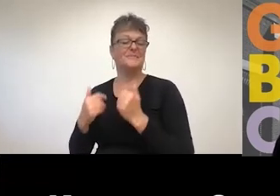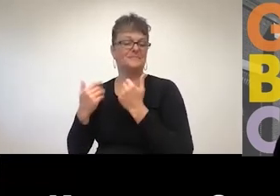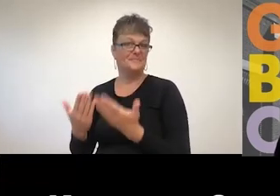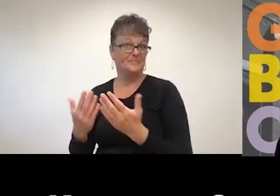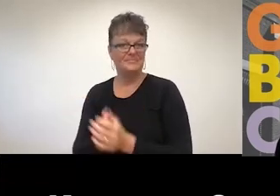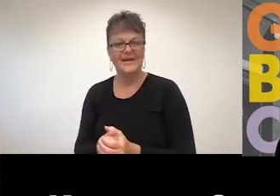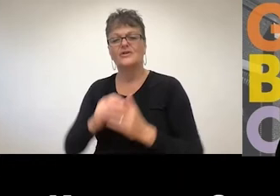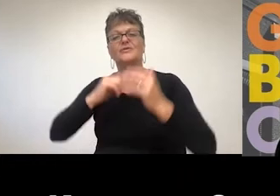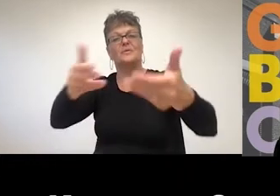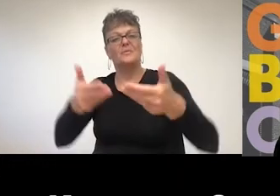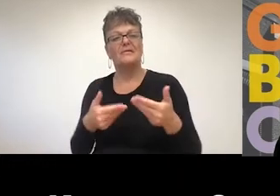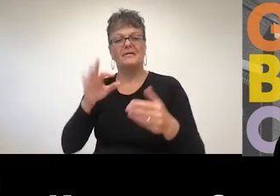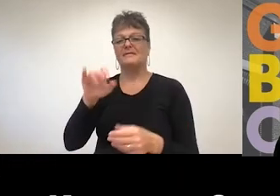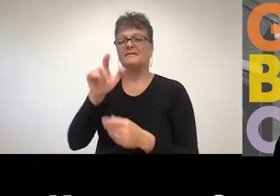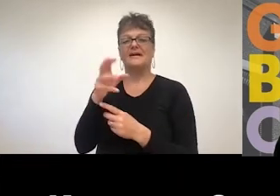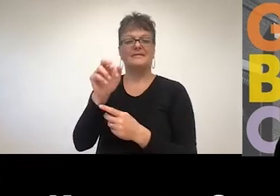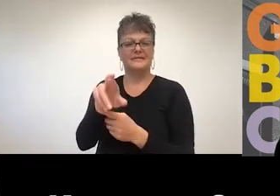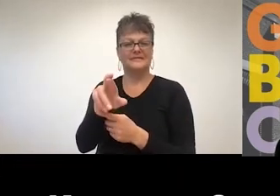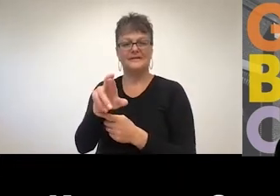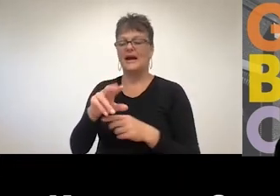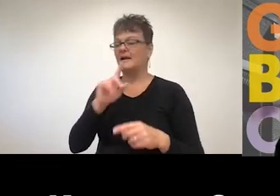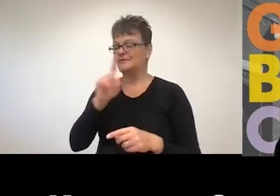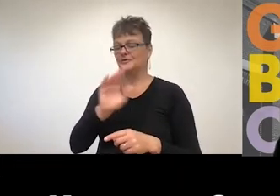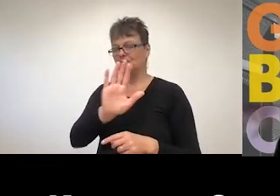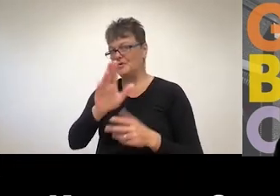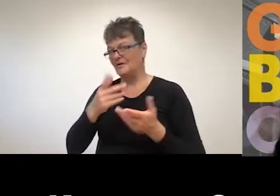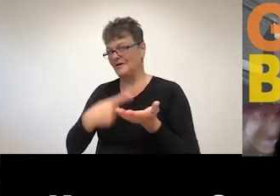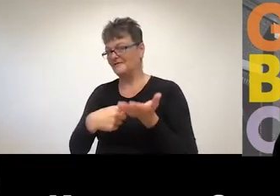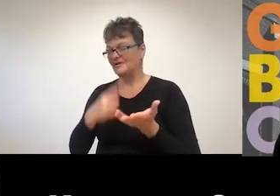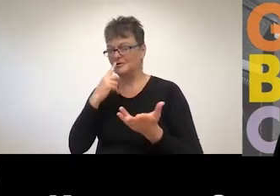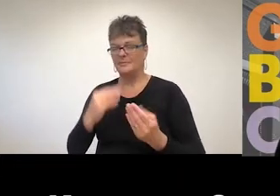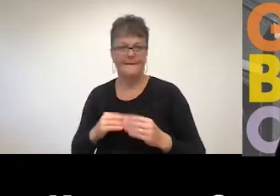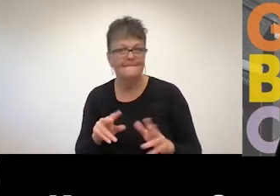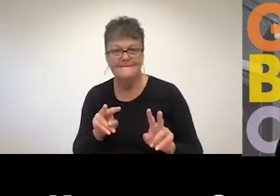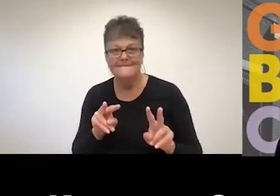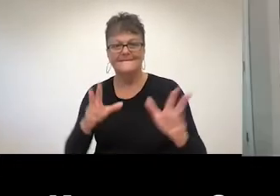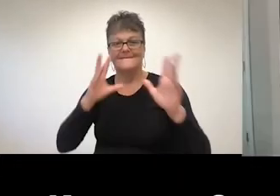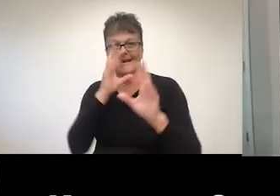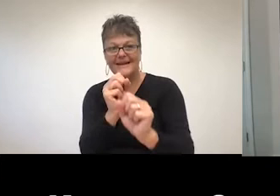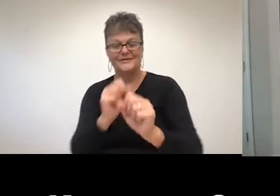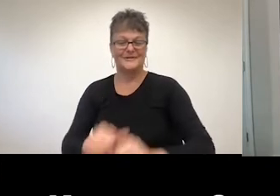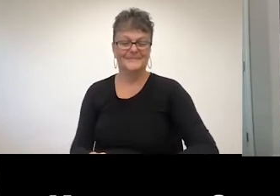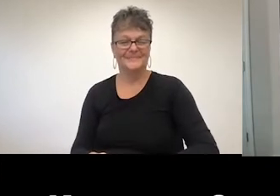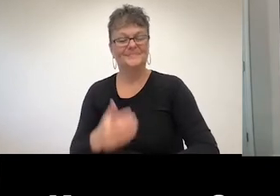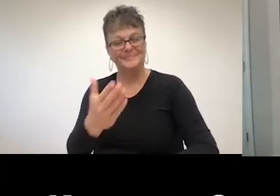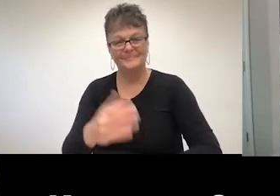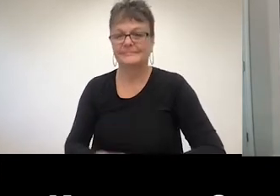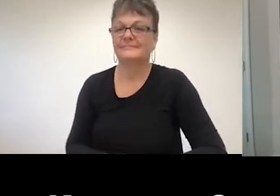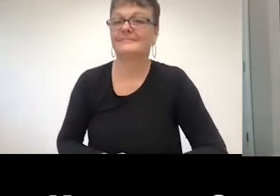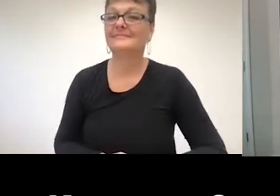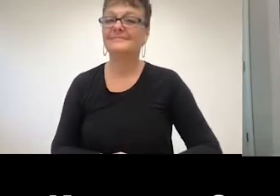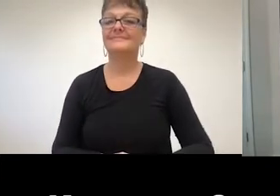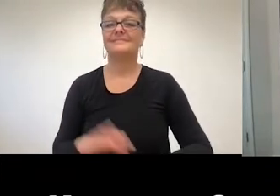Brown College for what I'm sure will be a highly engaging conversation. Flower, over to you. Thank you so much, Heidi, for the warm